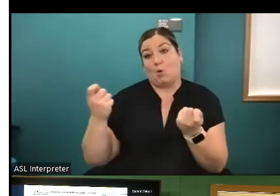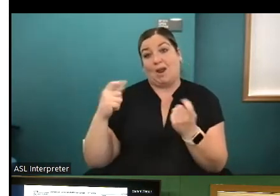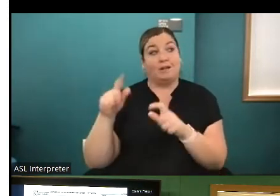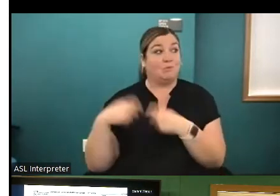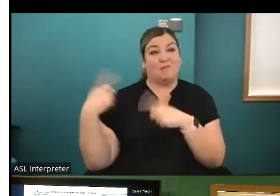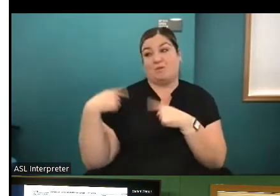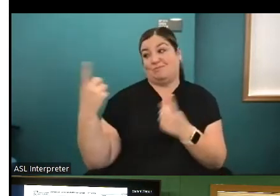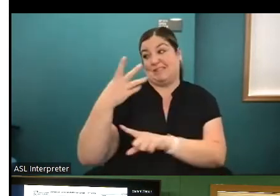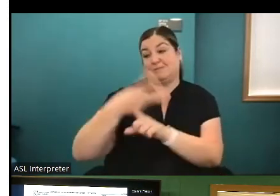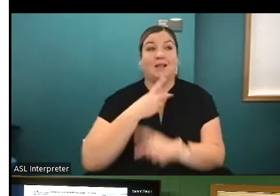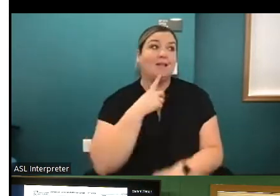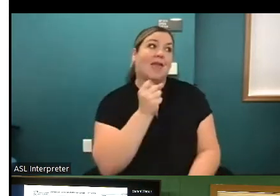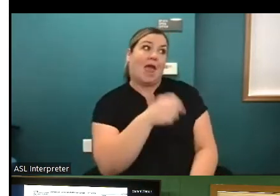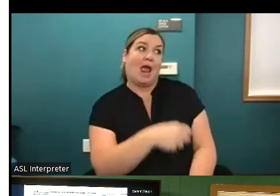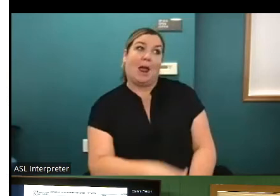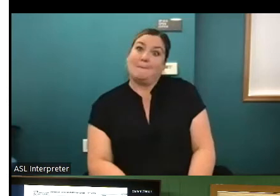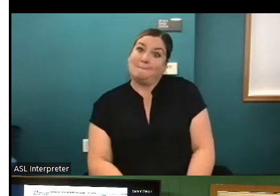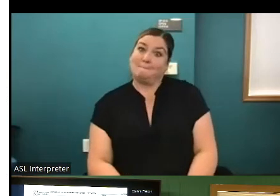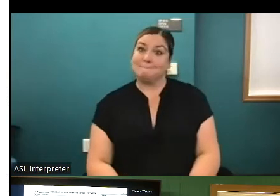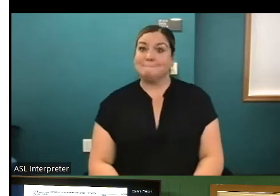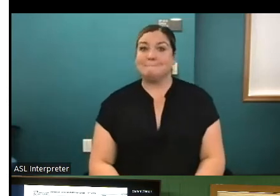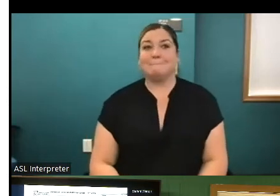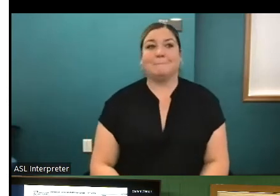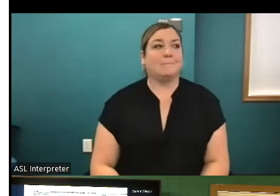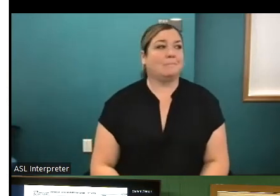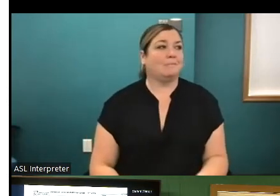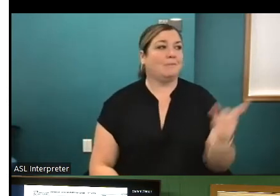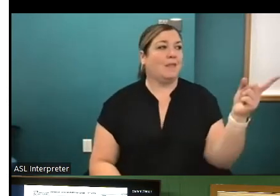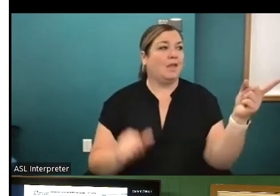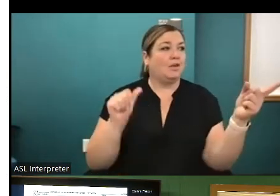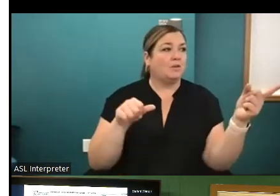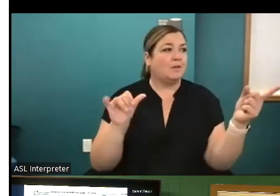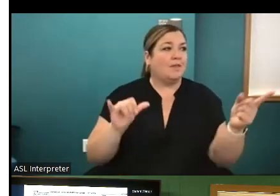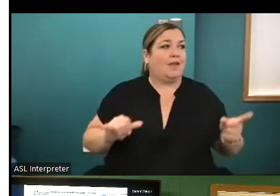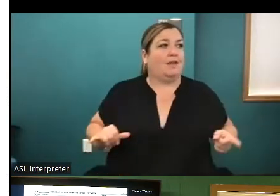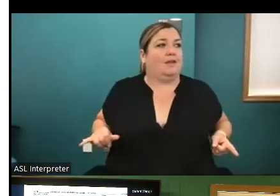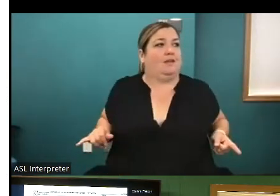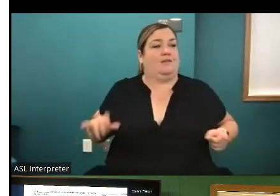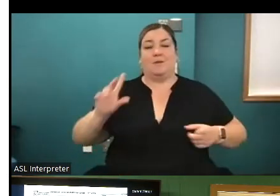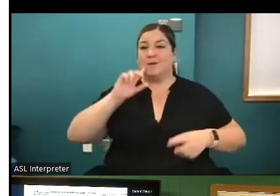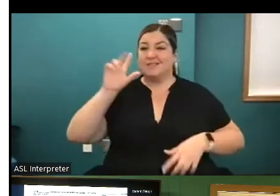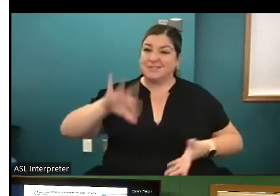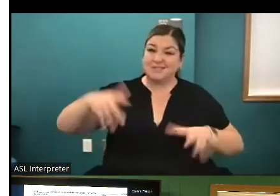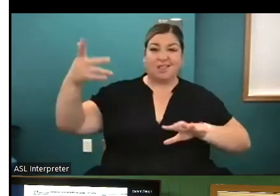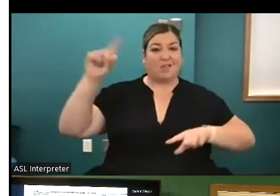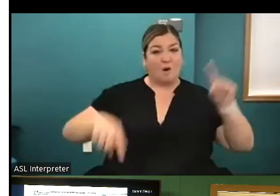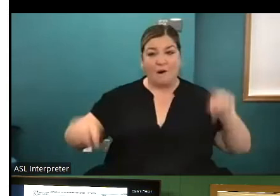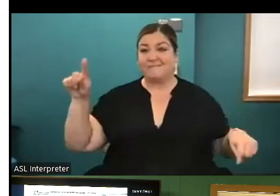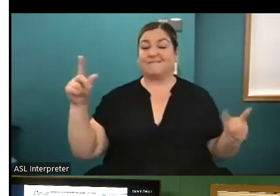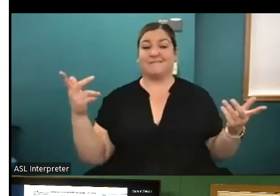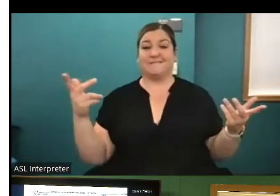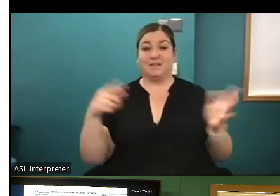for like 6 months. Yes. Could that seriously be something goes- like EVA or something like that though? Like if it was like way. Well, off. no, so if you have funky,